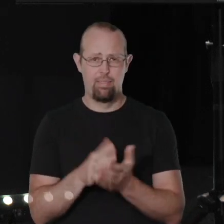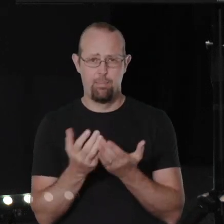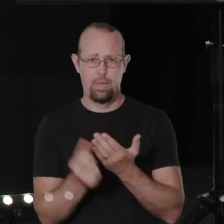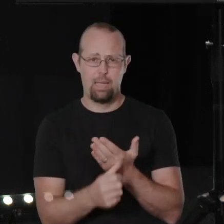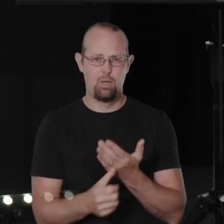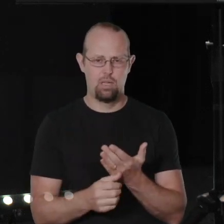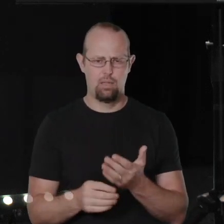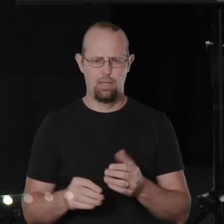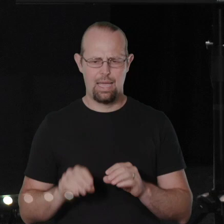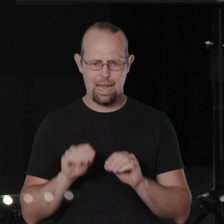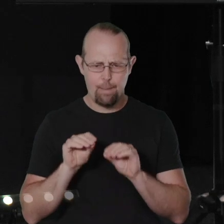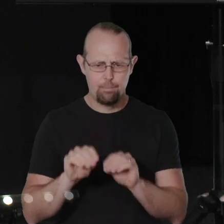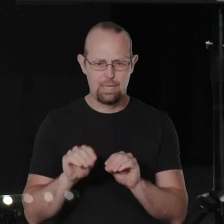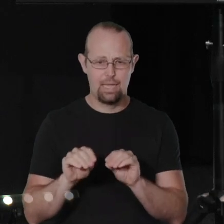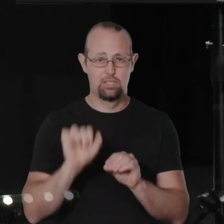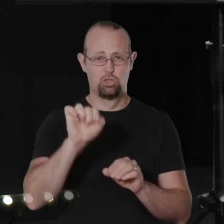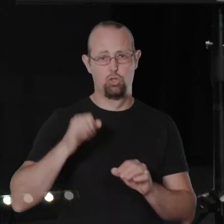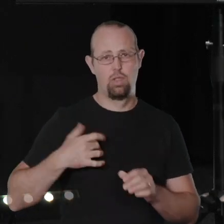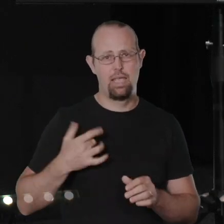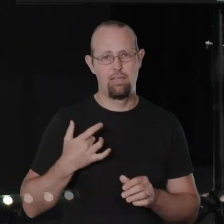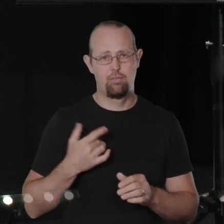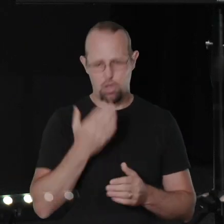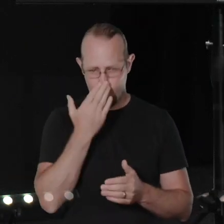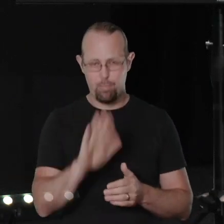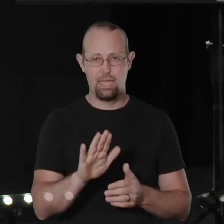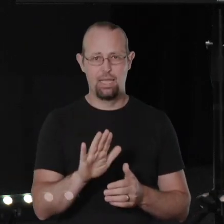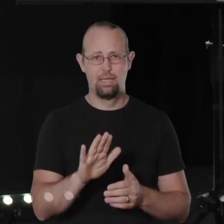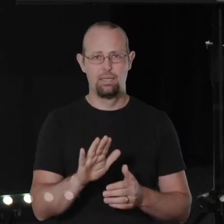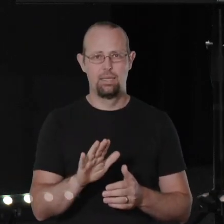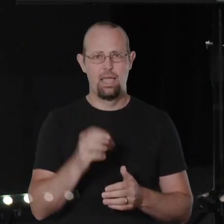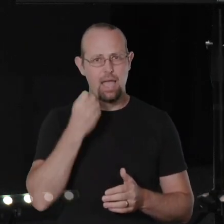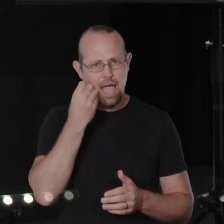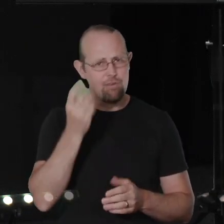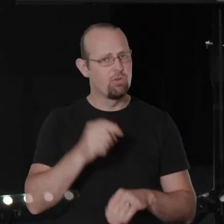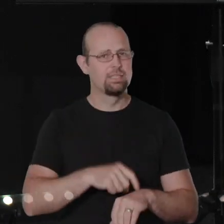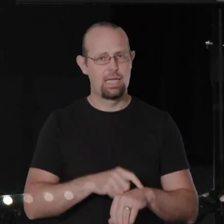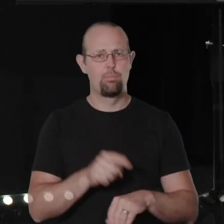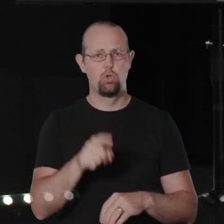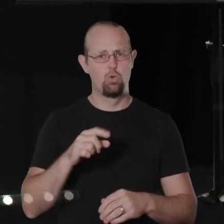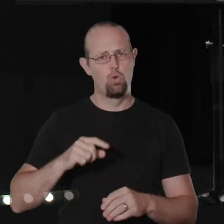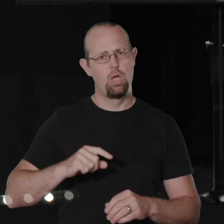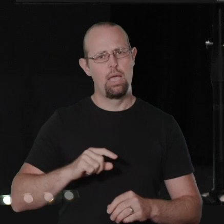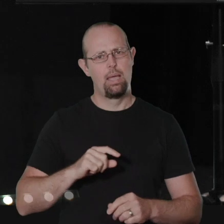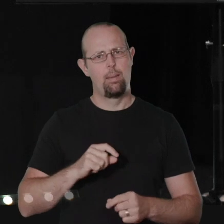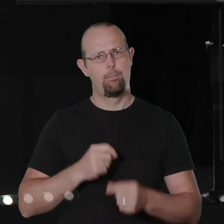apply it, and obey it, every time you read this book, you become